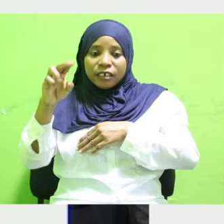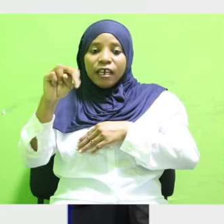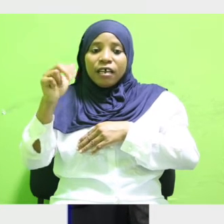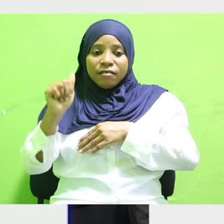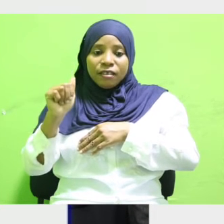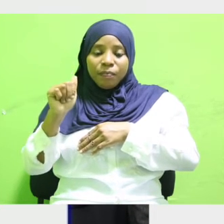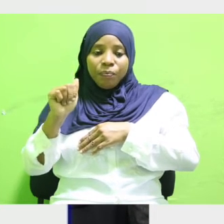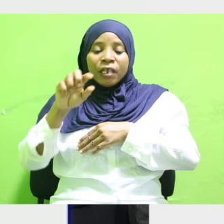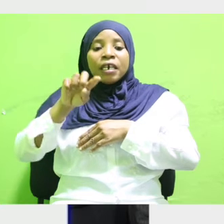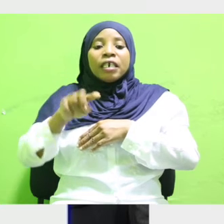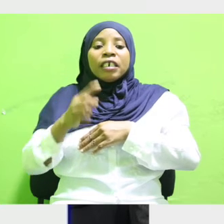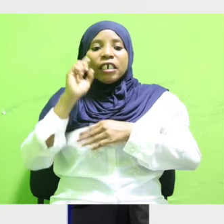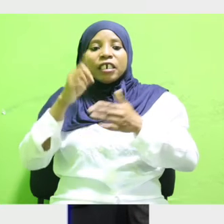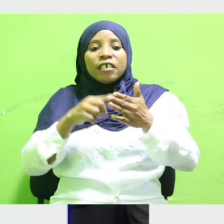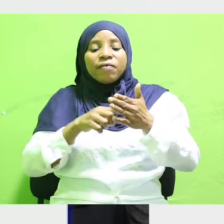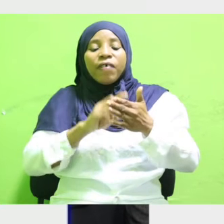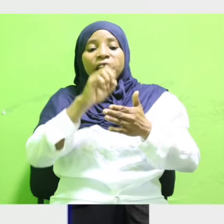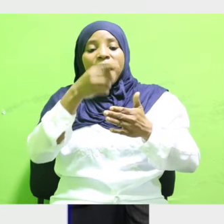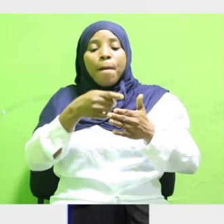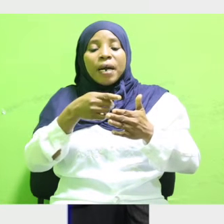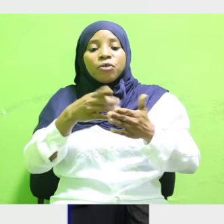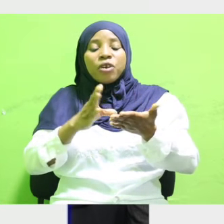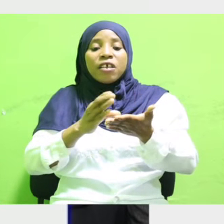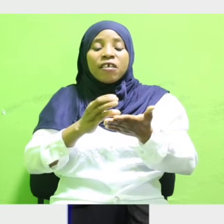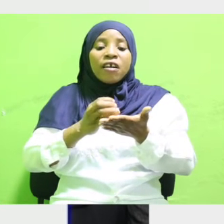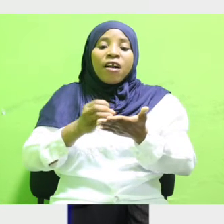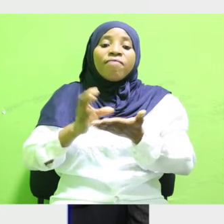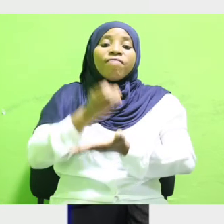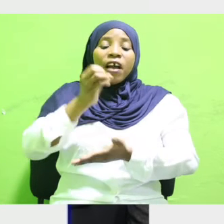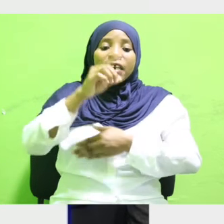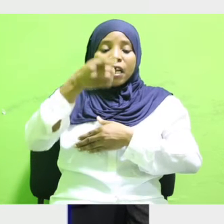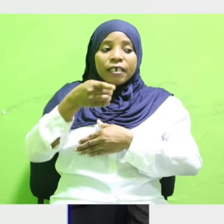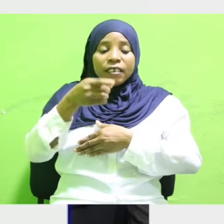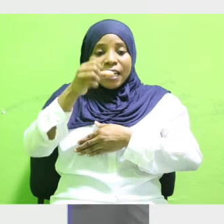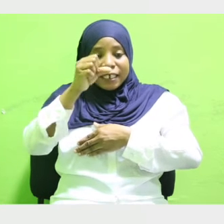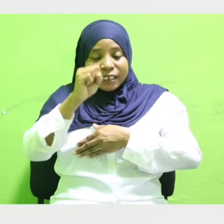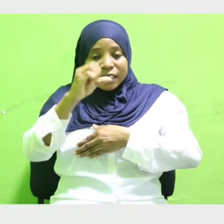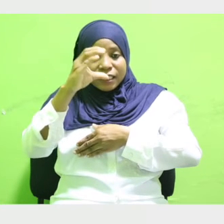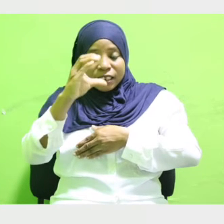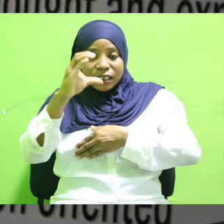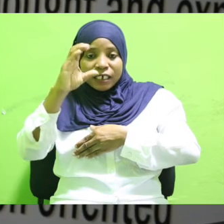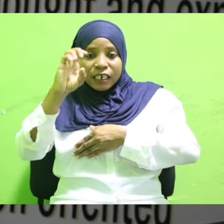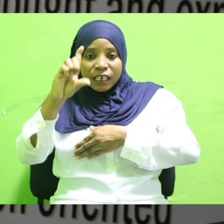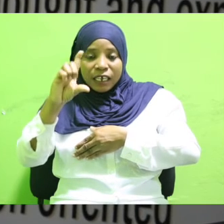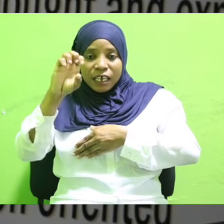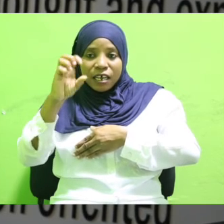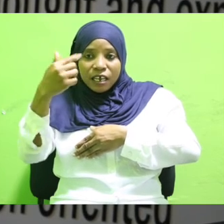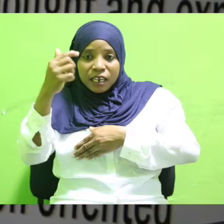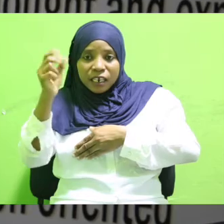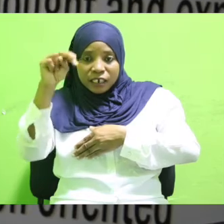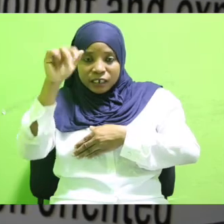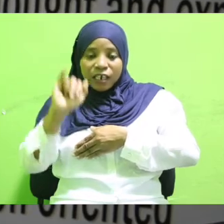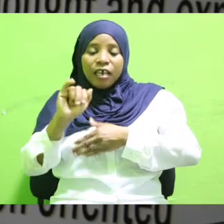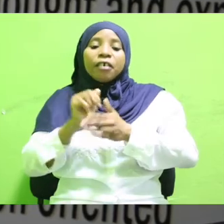the functions of the skeleton. We all know what a skeleton is, or how the structure of the skeleton is. What